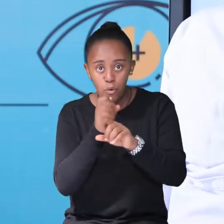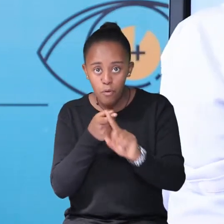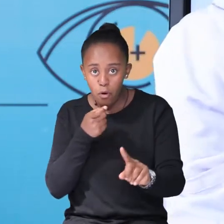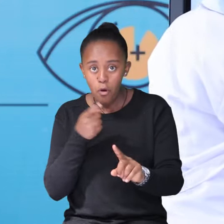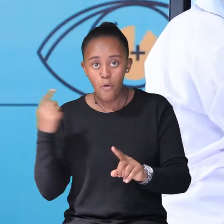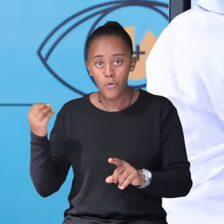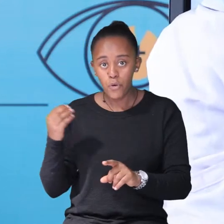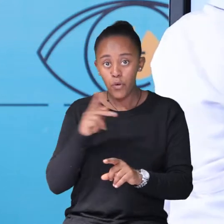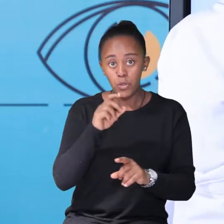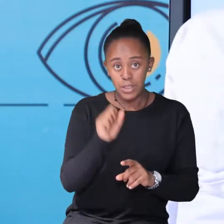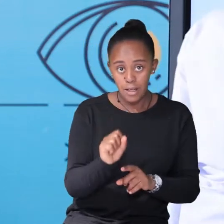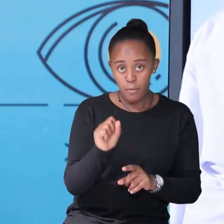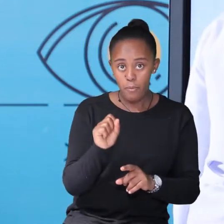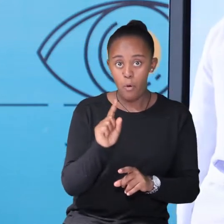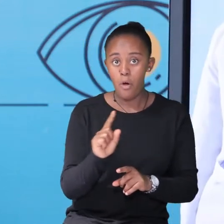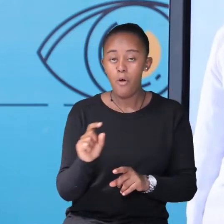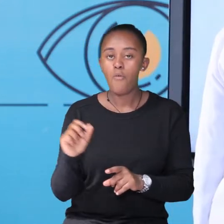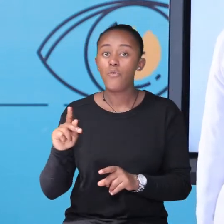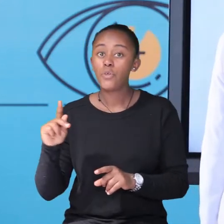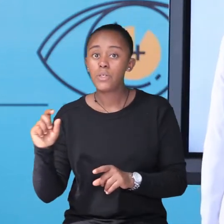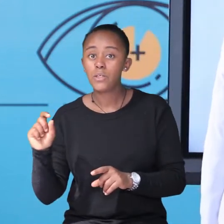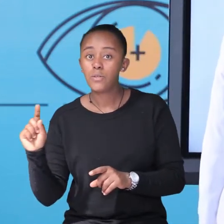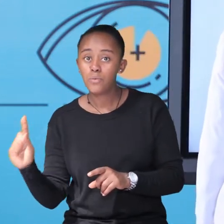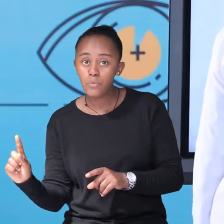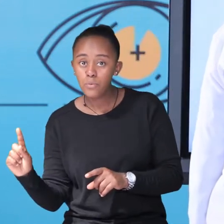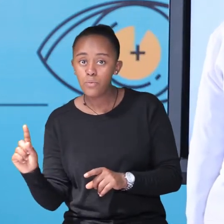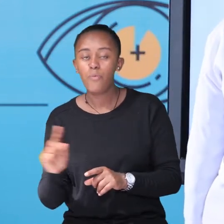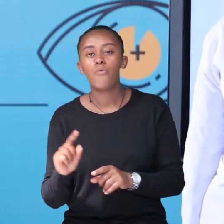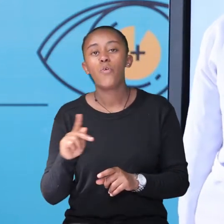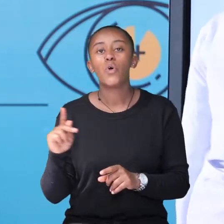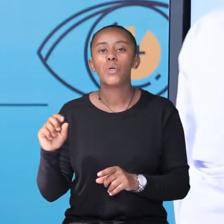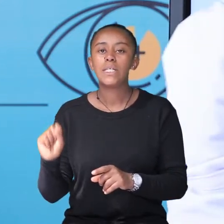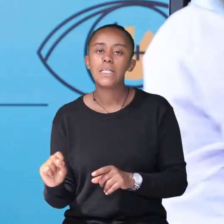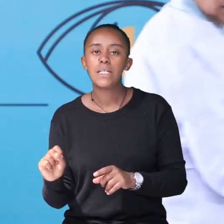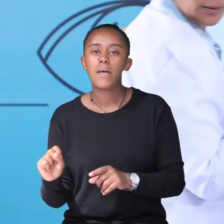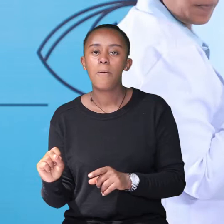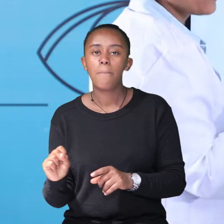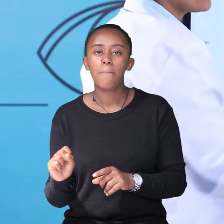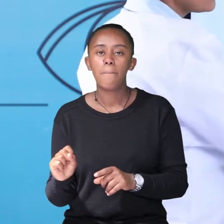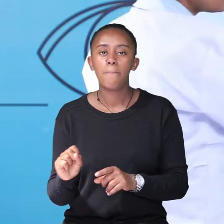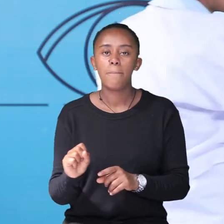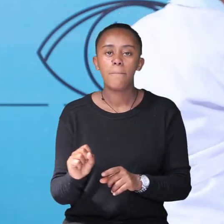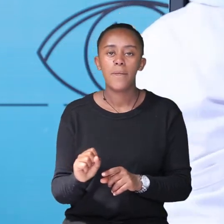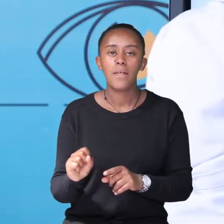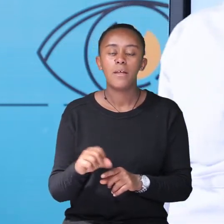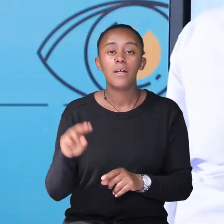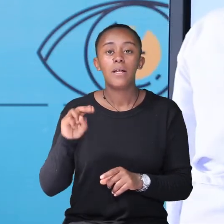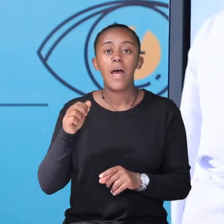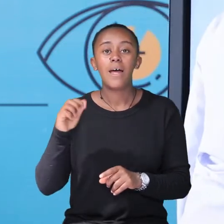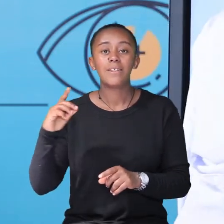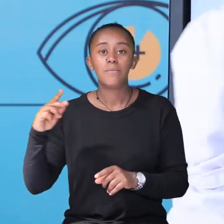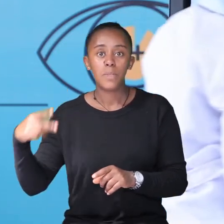by photosystem 1, and the electron from photosystem 1 is accepted by NADP. In this process,